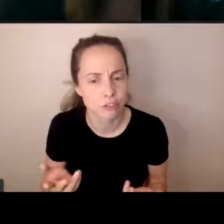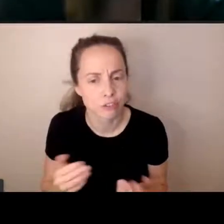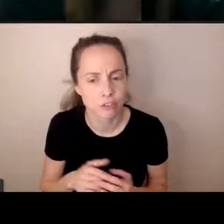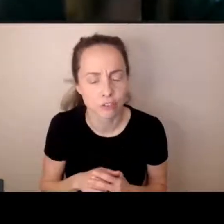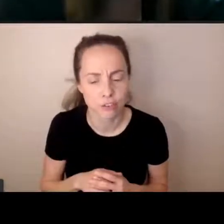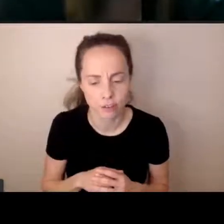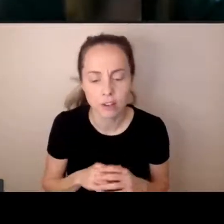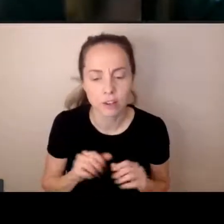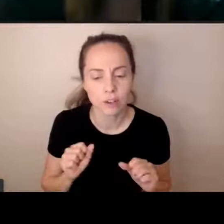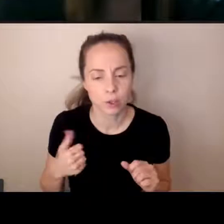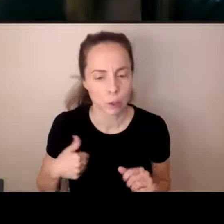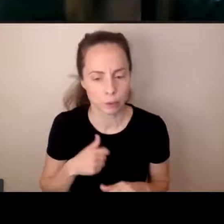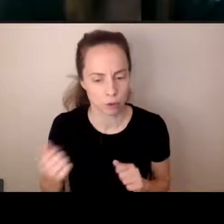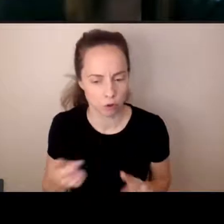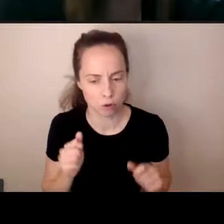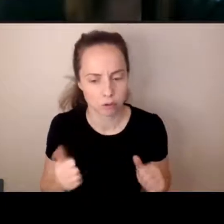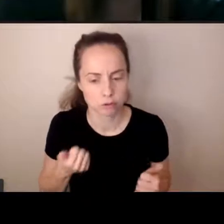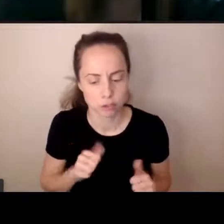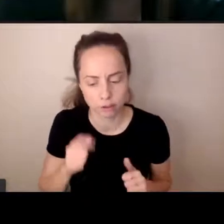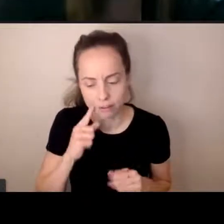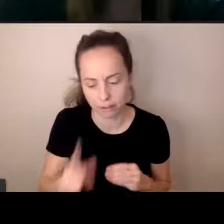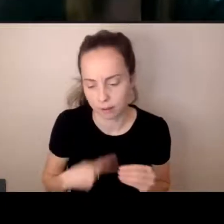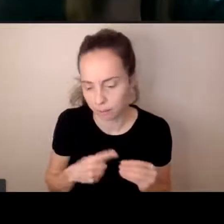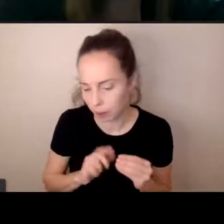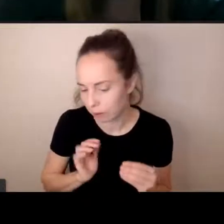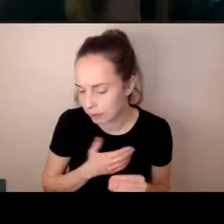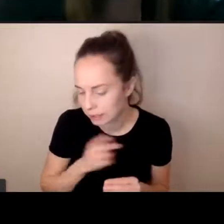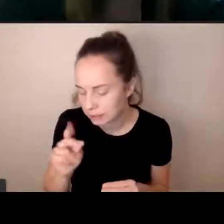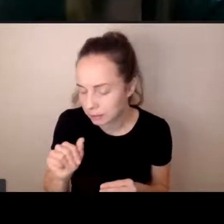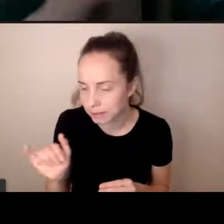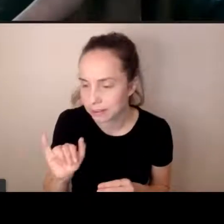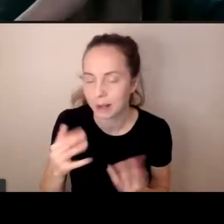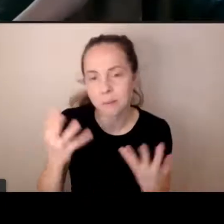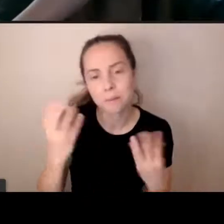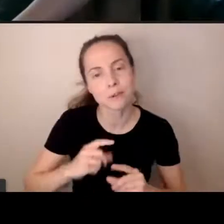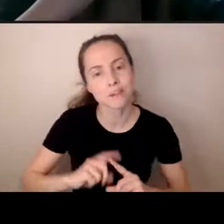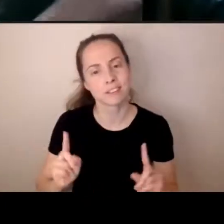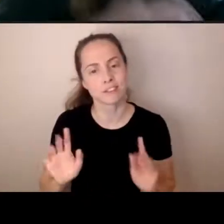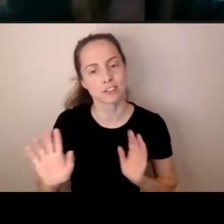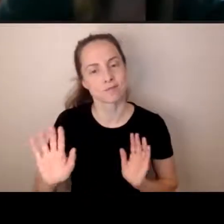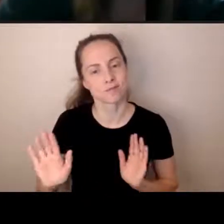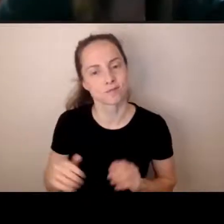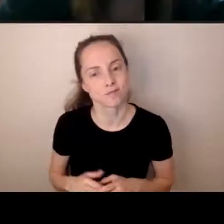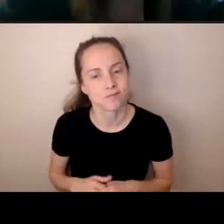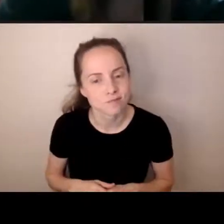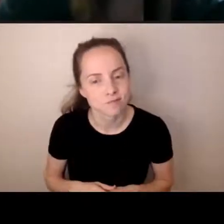our disabilities as a beautiful difference, I think